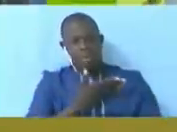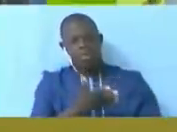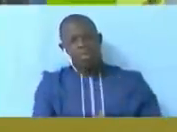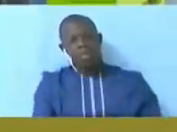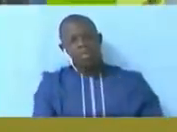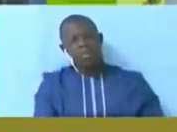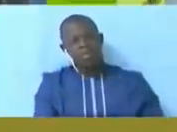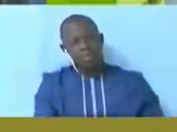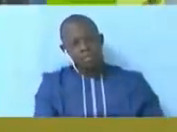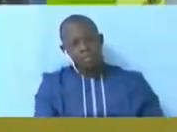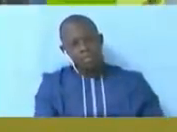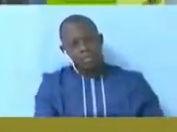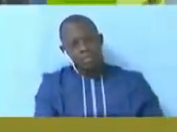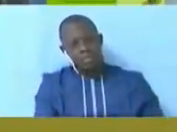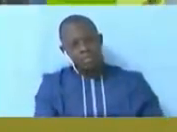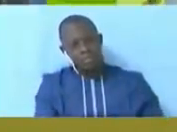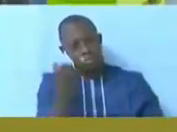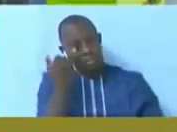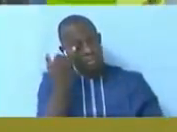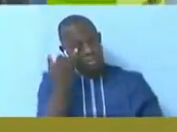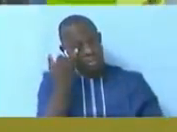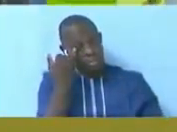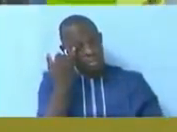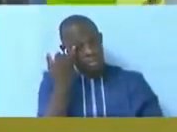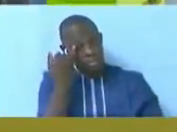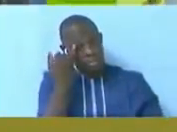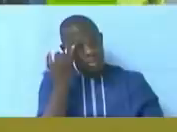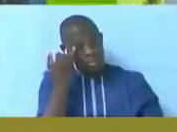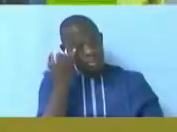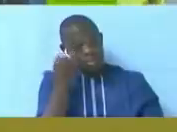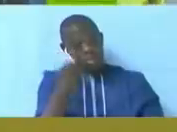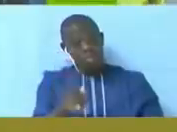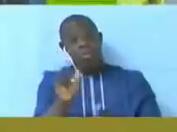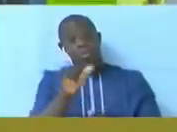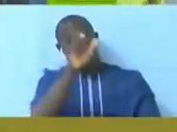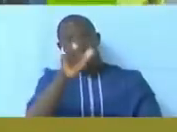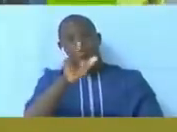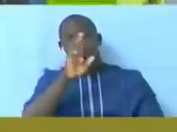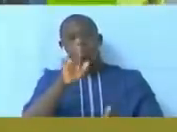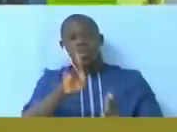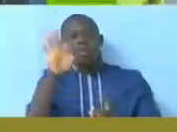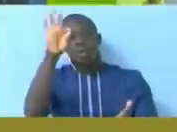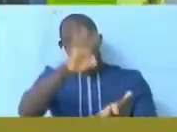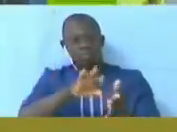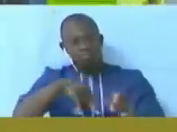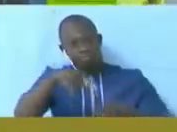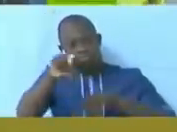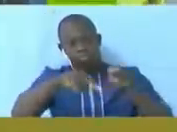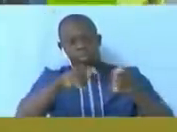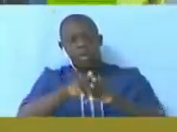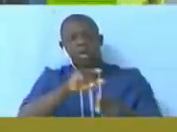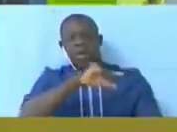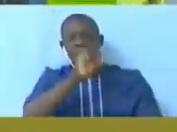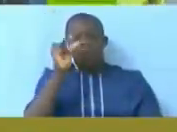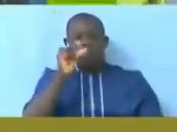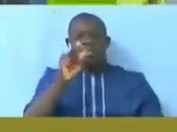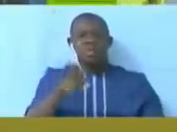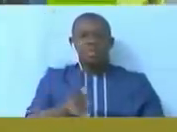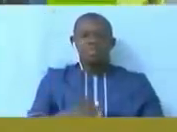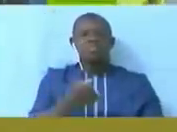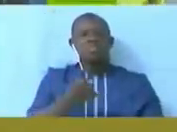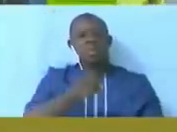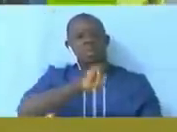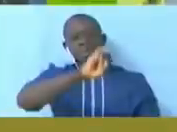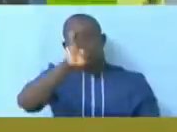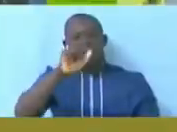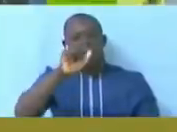aketa. One of our traveling magistrates in Jareng. Na magistrate do beje mena kiti tela do beje mialanko akatama le akatading